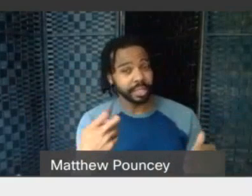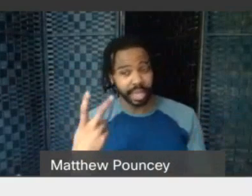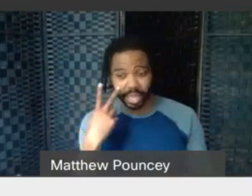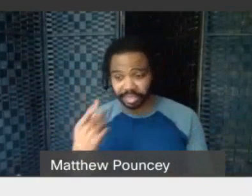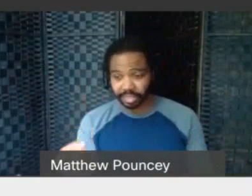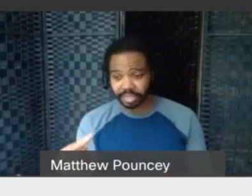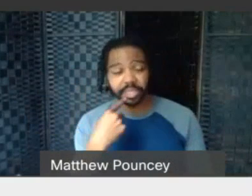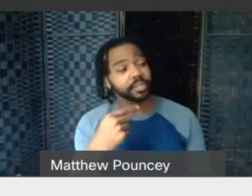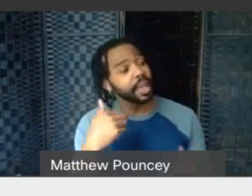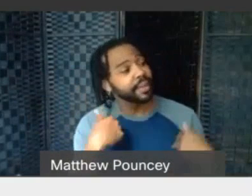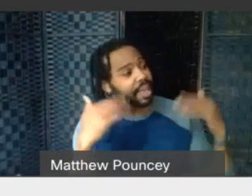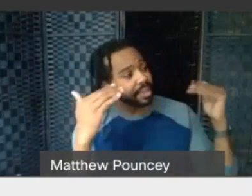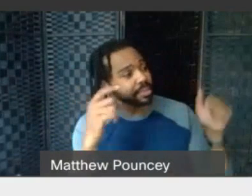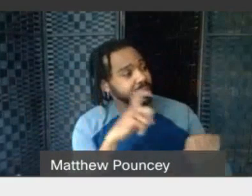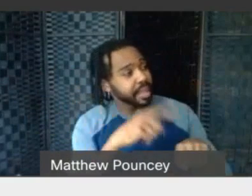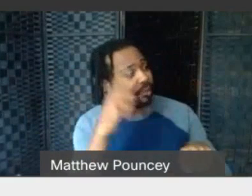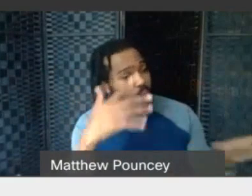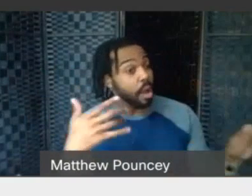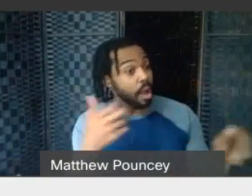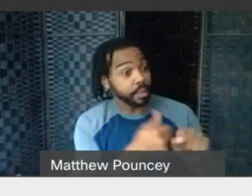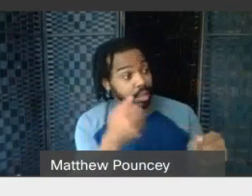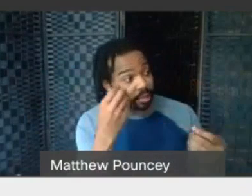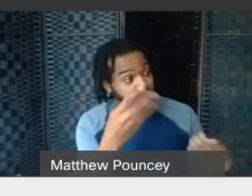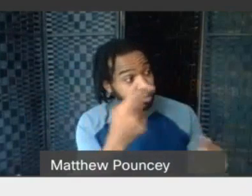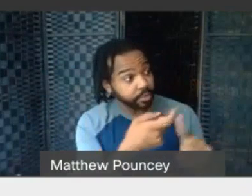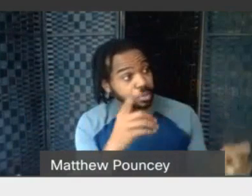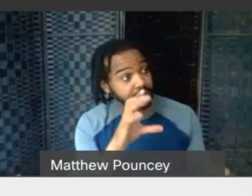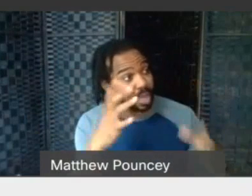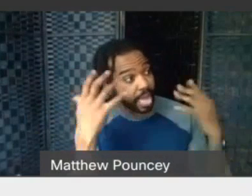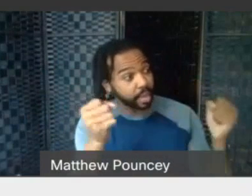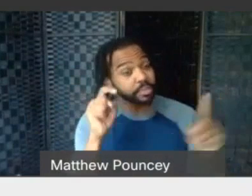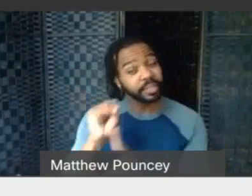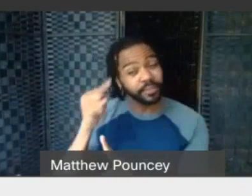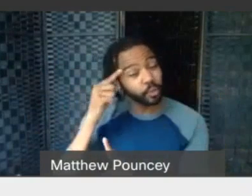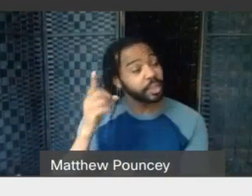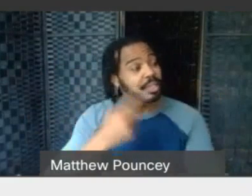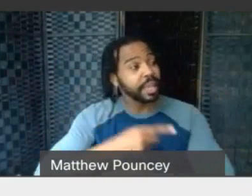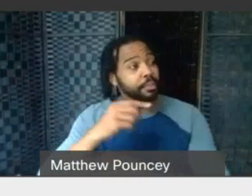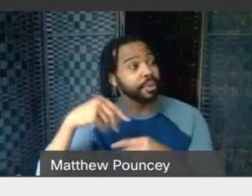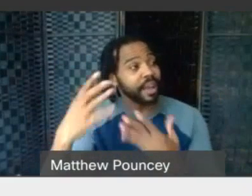on updated guidance from DC Health for day providers?